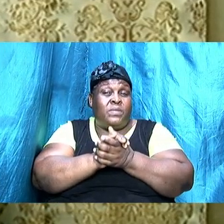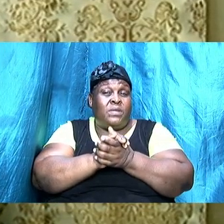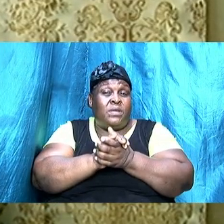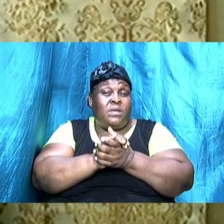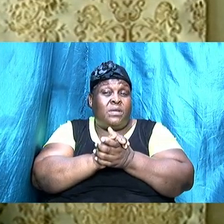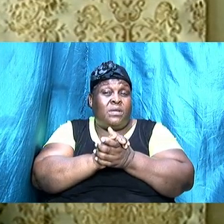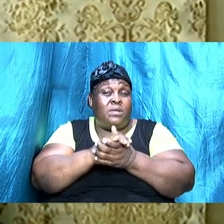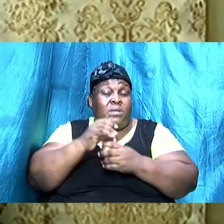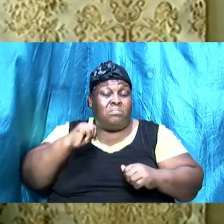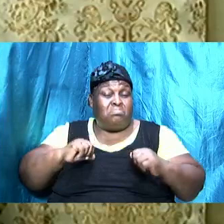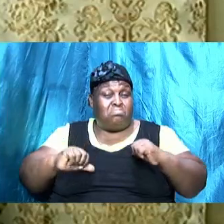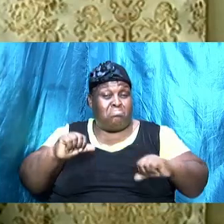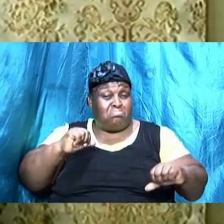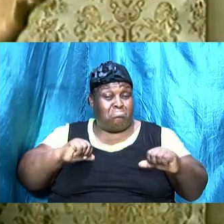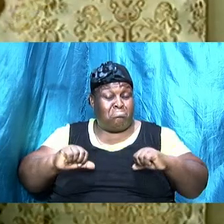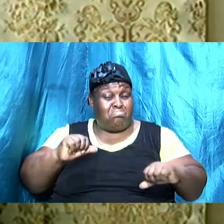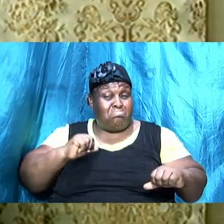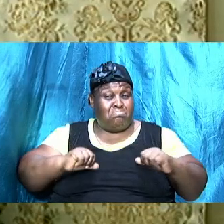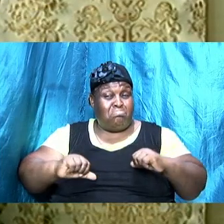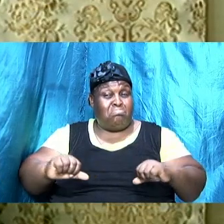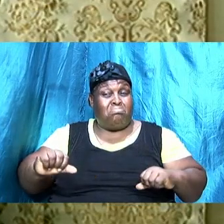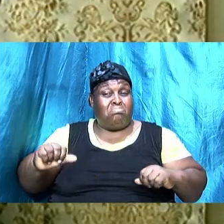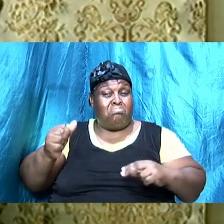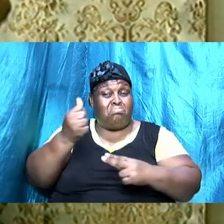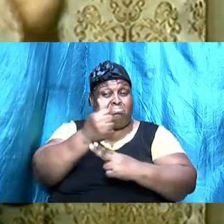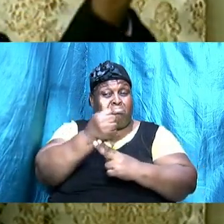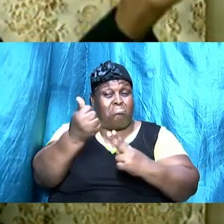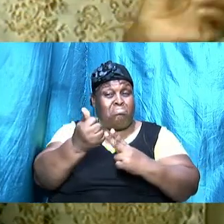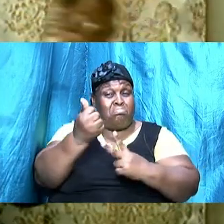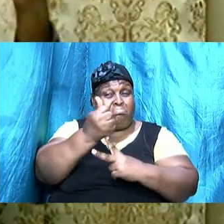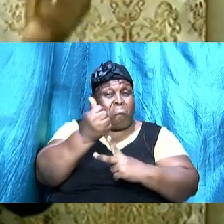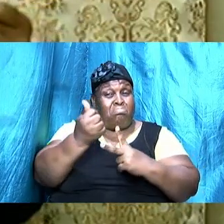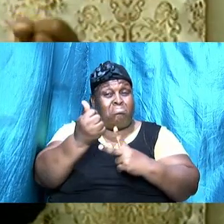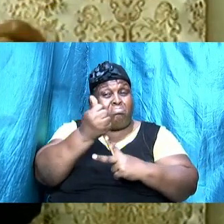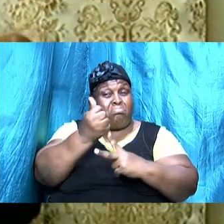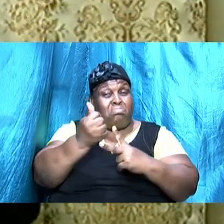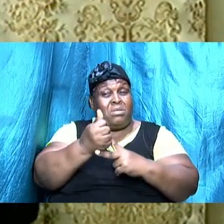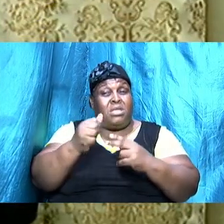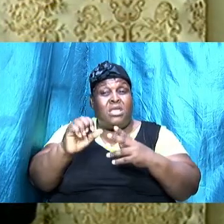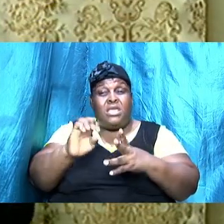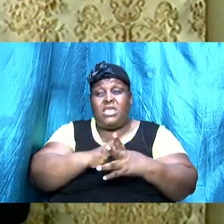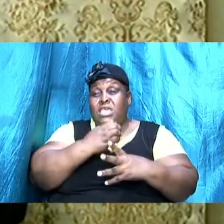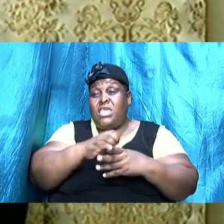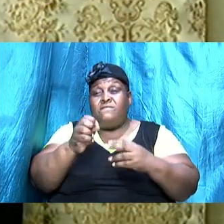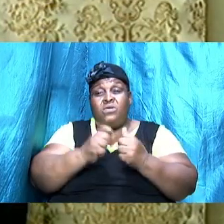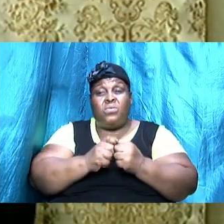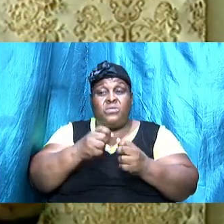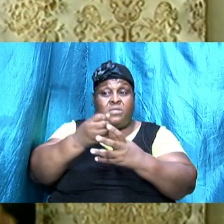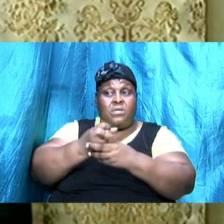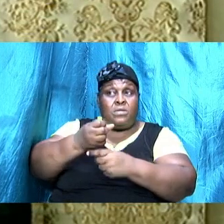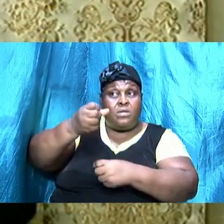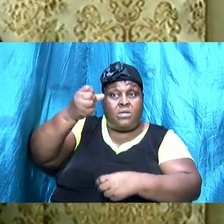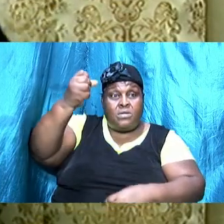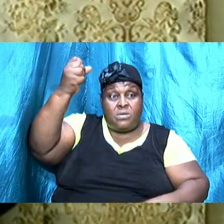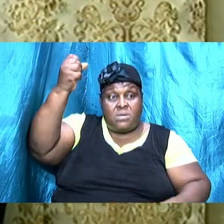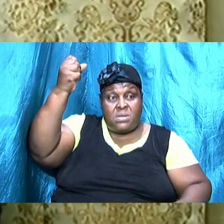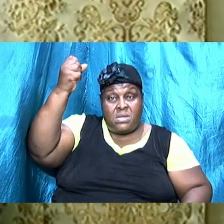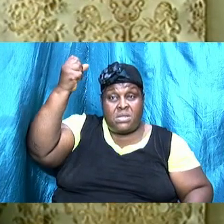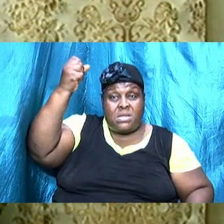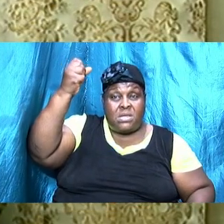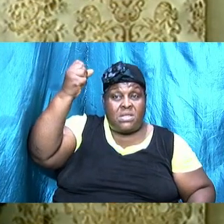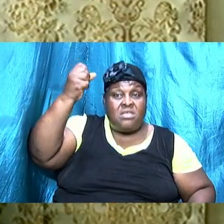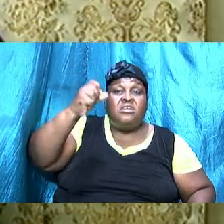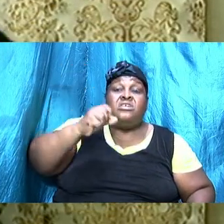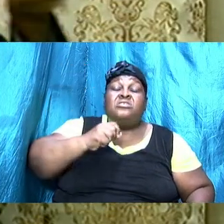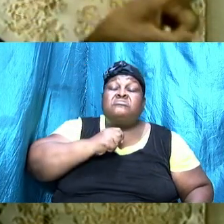commit the act of adultery, even with the knife and her attempt at his life, it is not